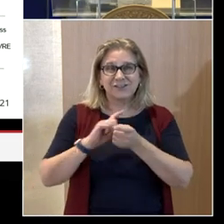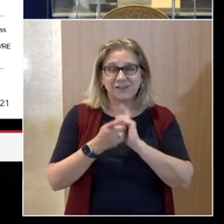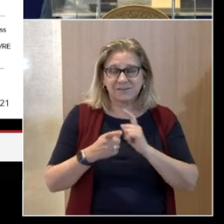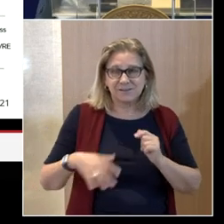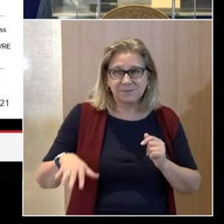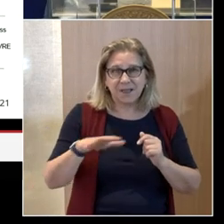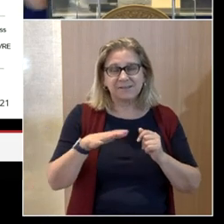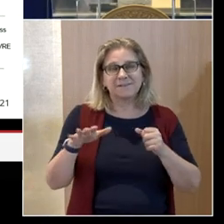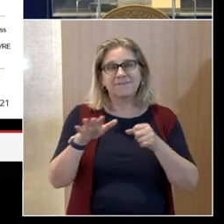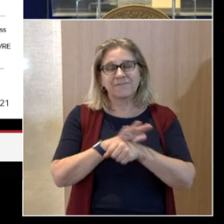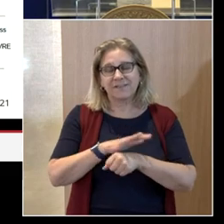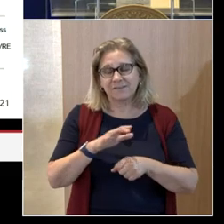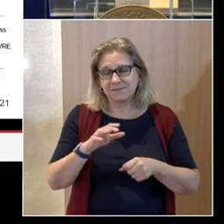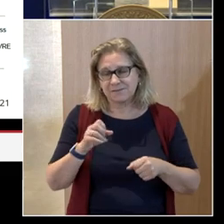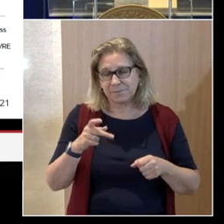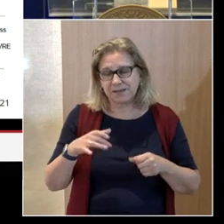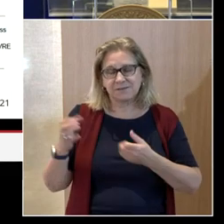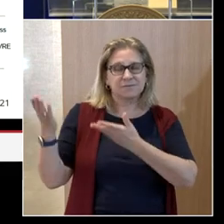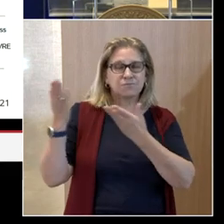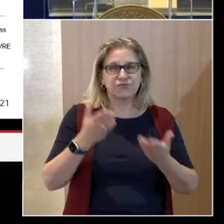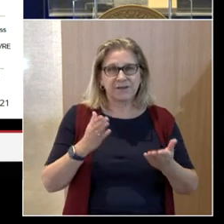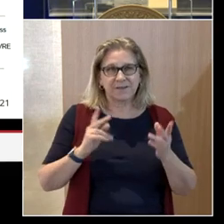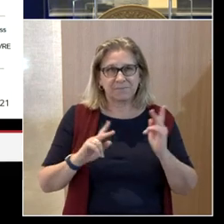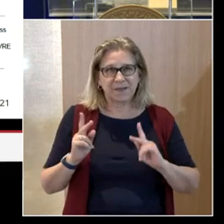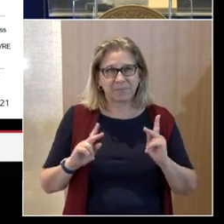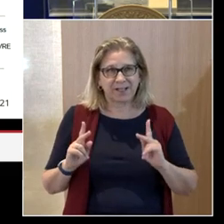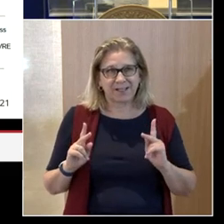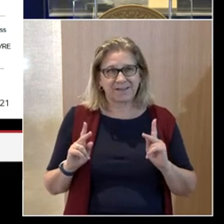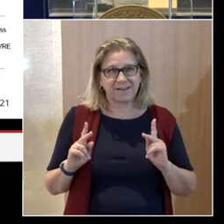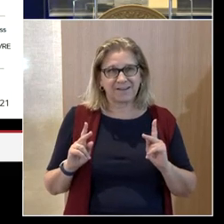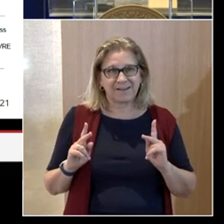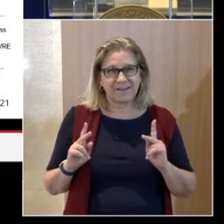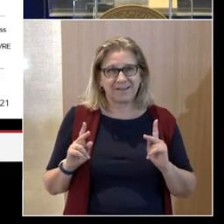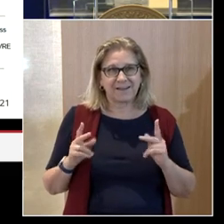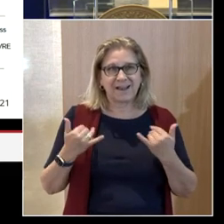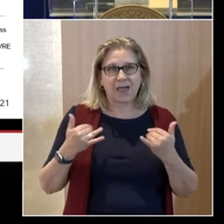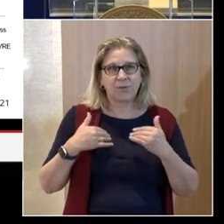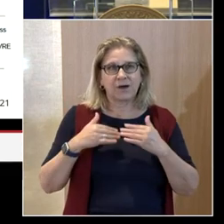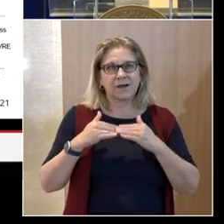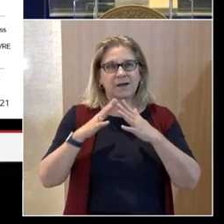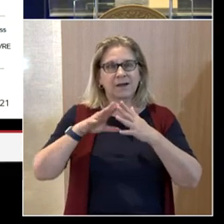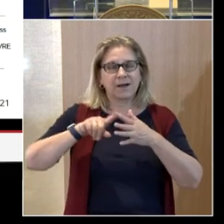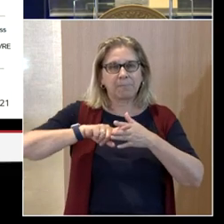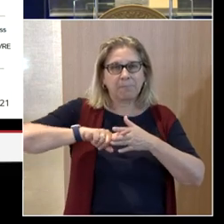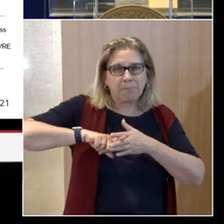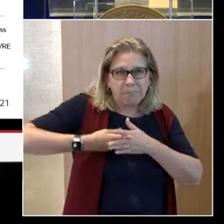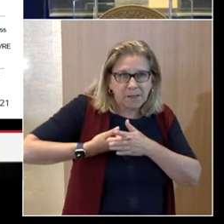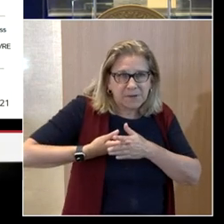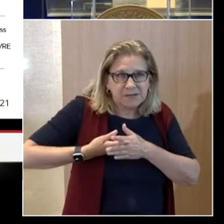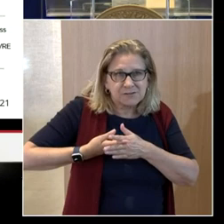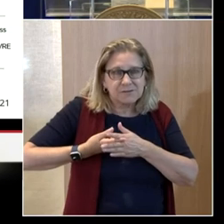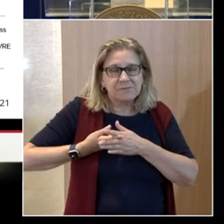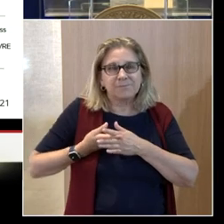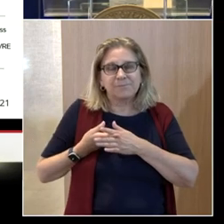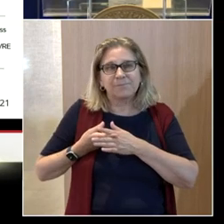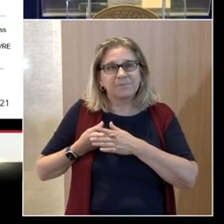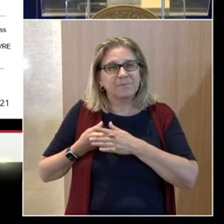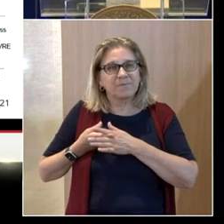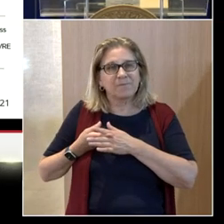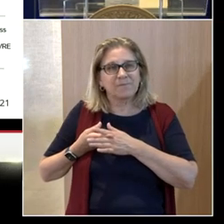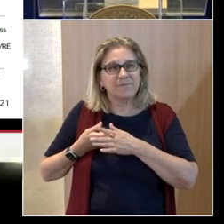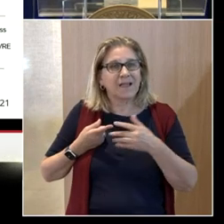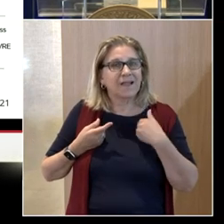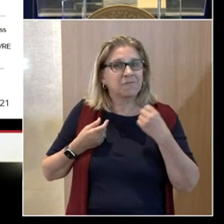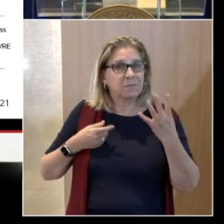then implementation, which is what we're doing here. The idea is there's lots of uses, there's lots of actions. There's